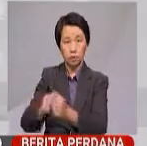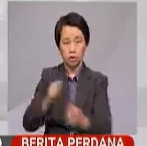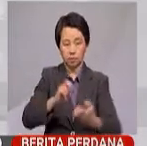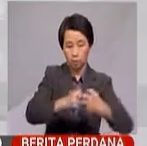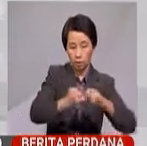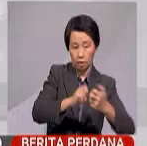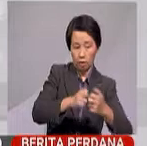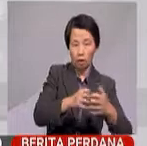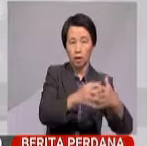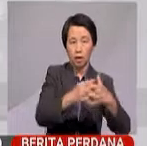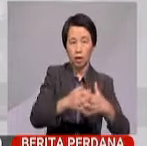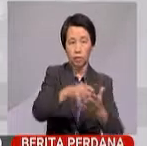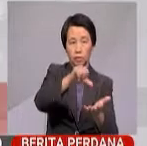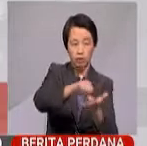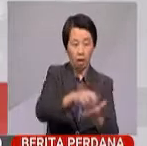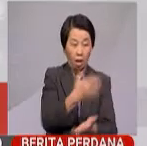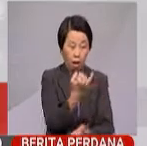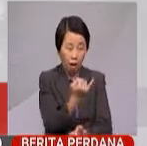am